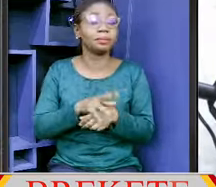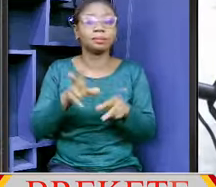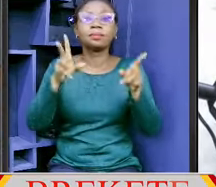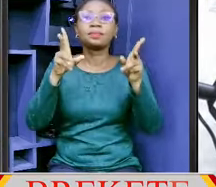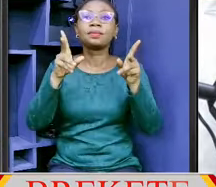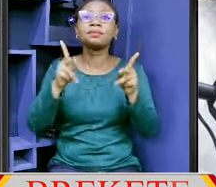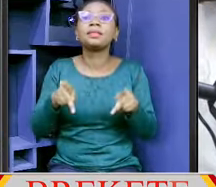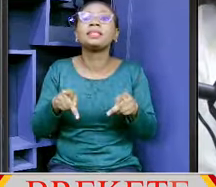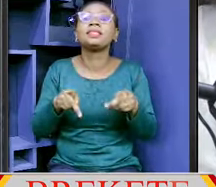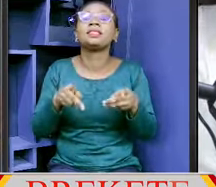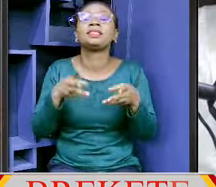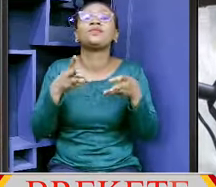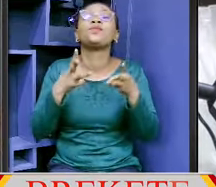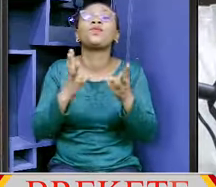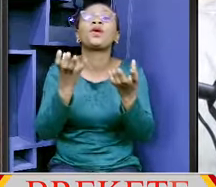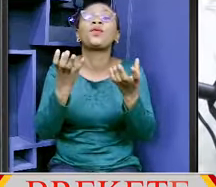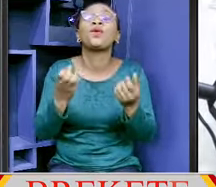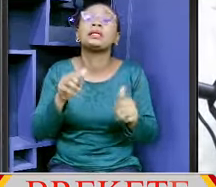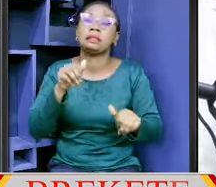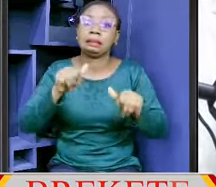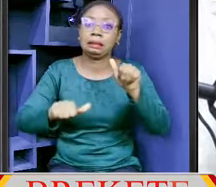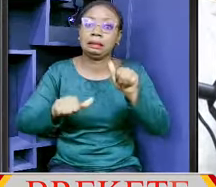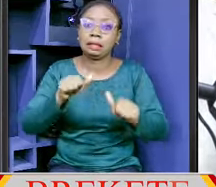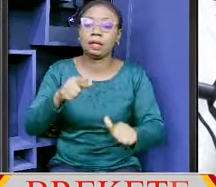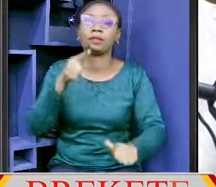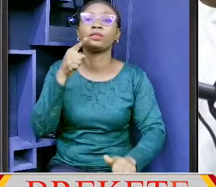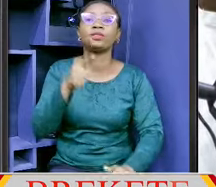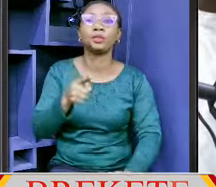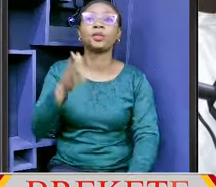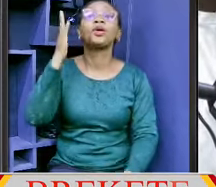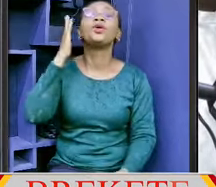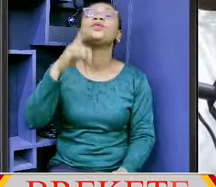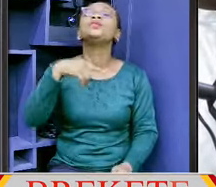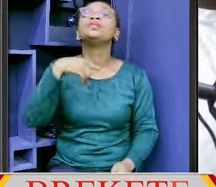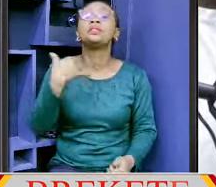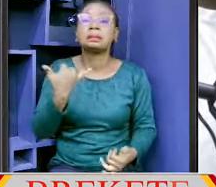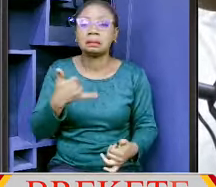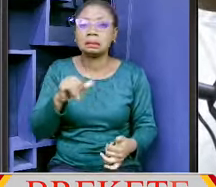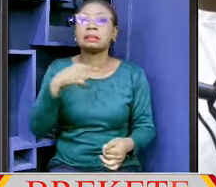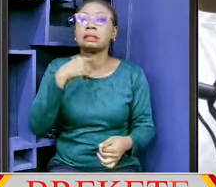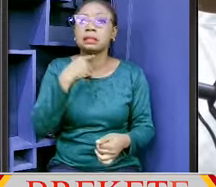Person we won't doubt you. Go still talk in a Photoshop. Yes,